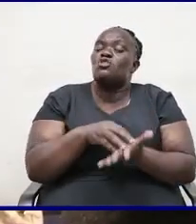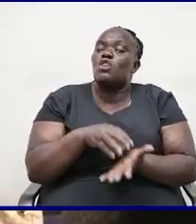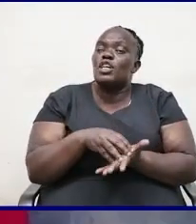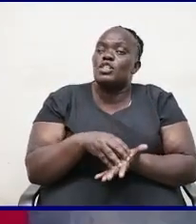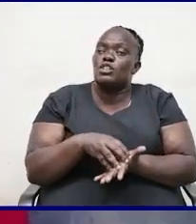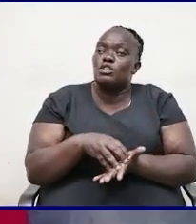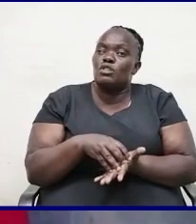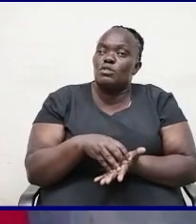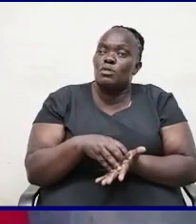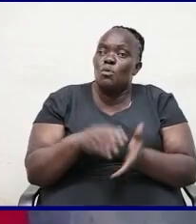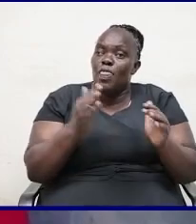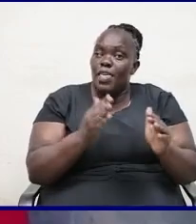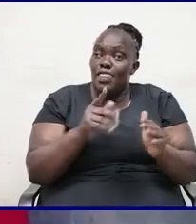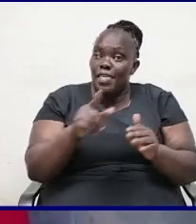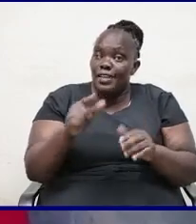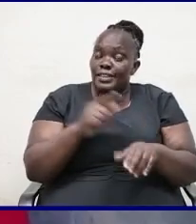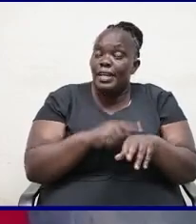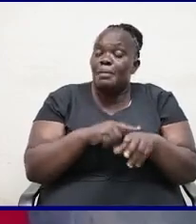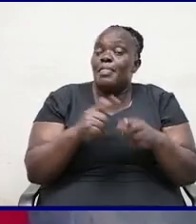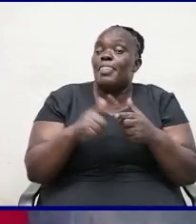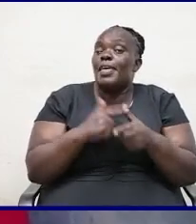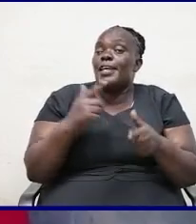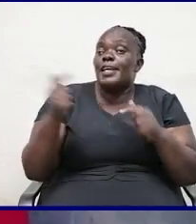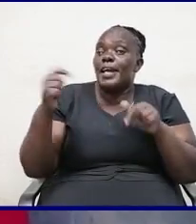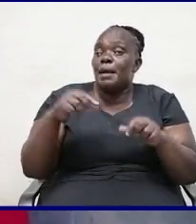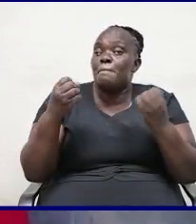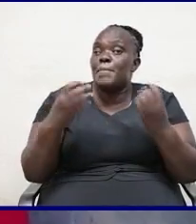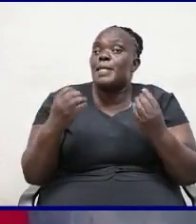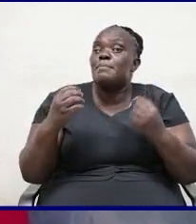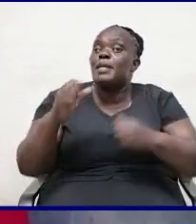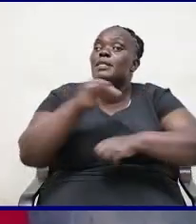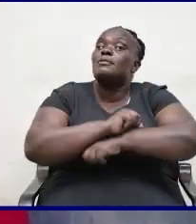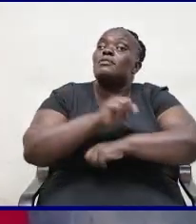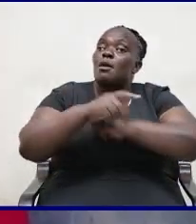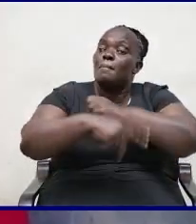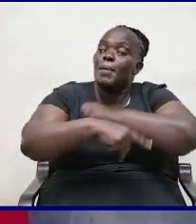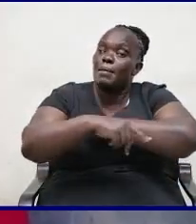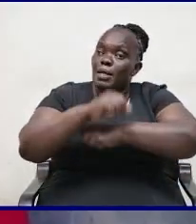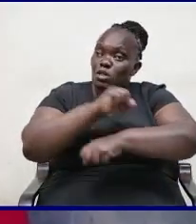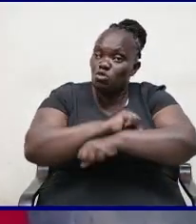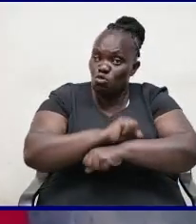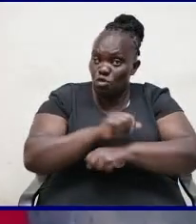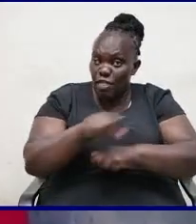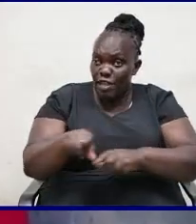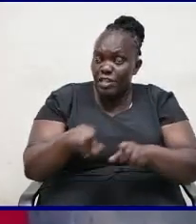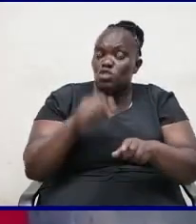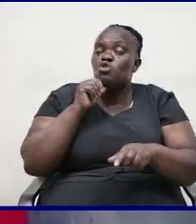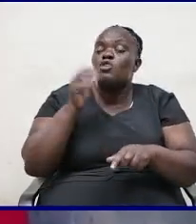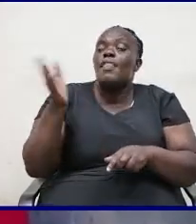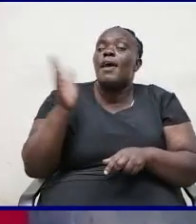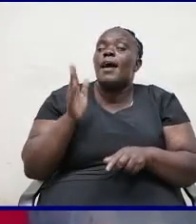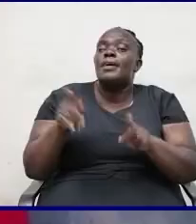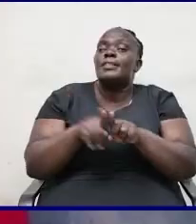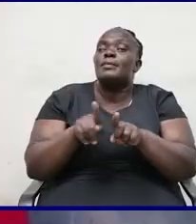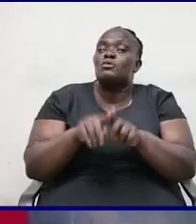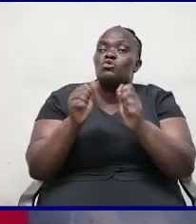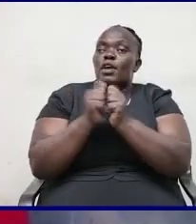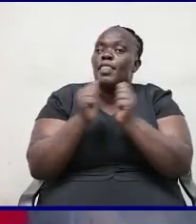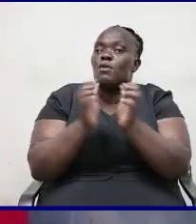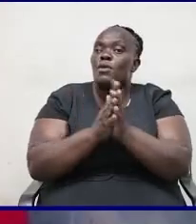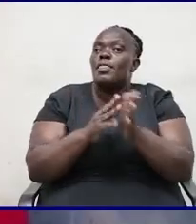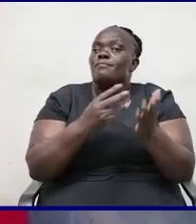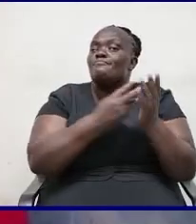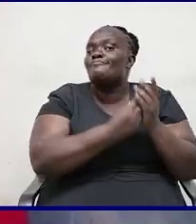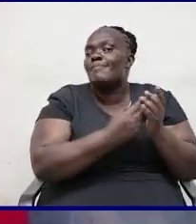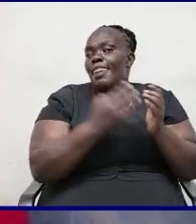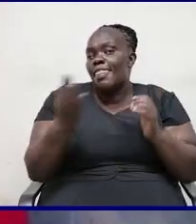situation within that time. And I came up with so many secondary schools and primary schools that were not there. And together with the stakeholders,